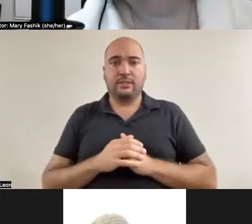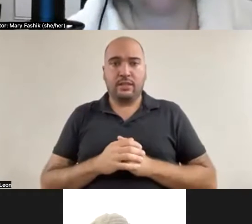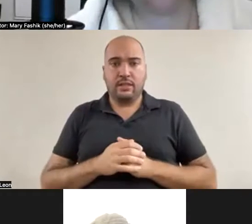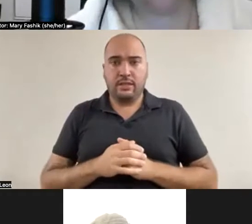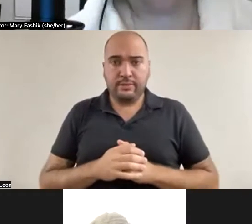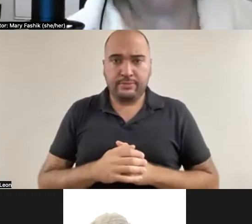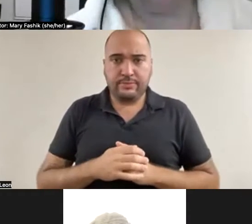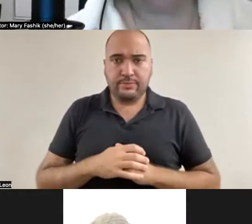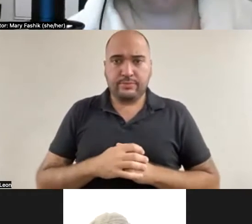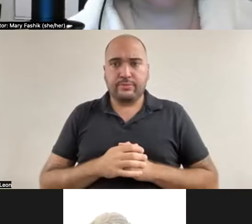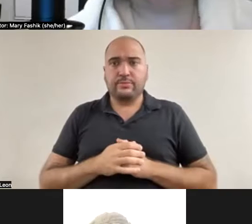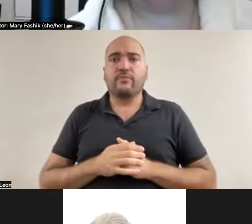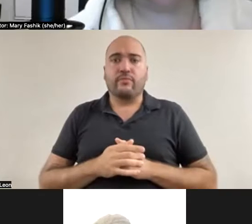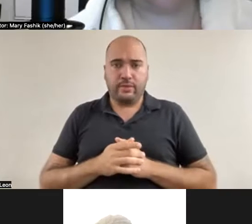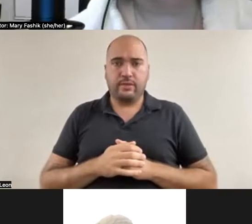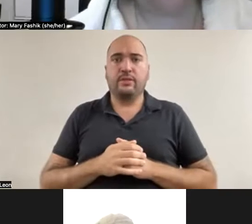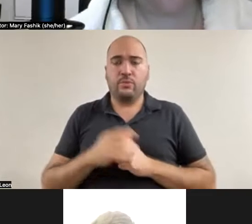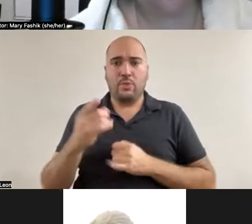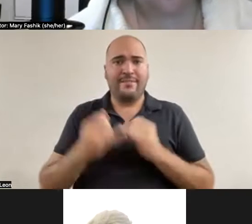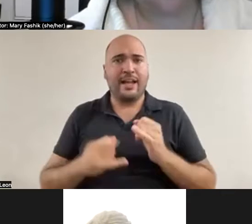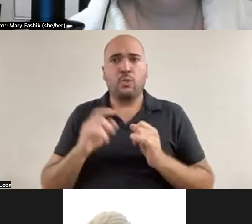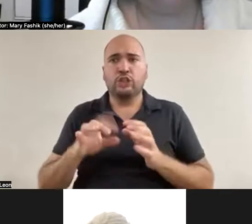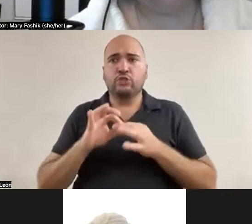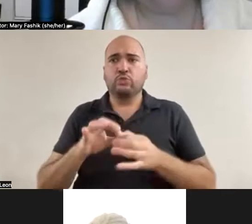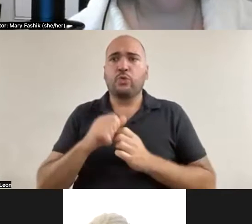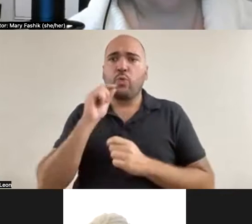one final question regarding WhatsApp.